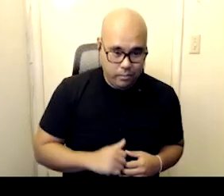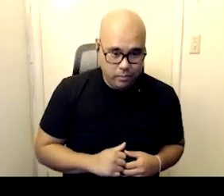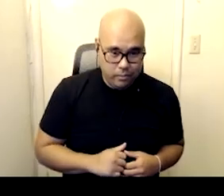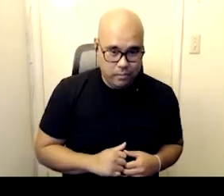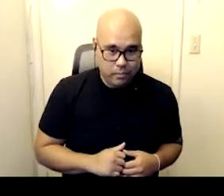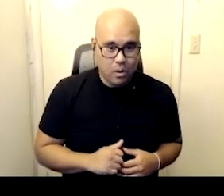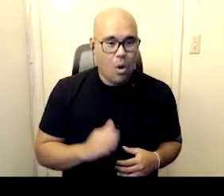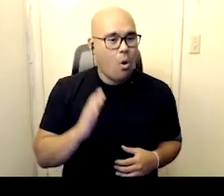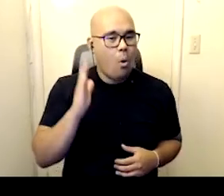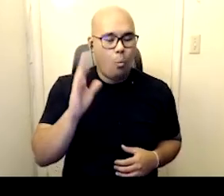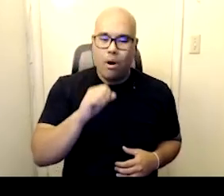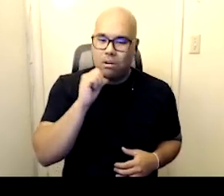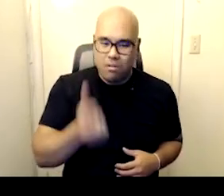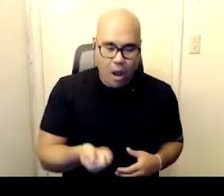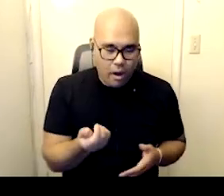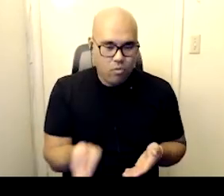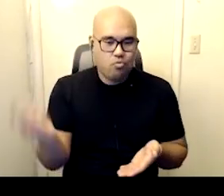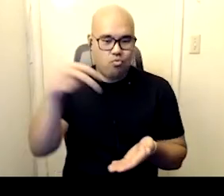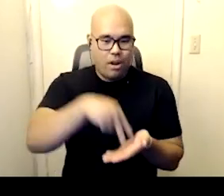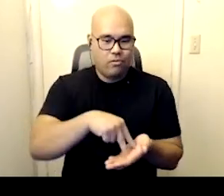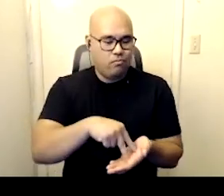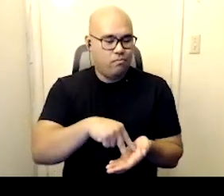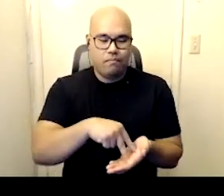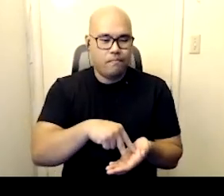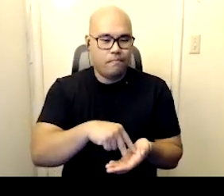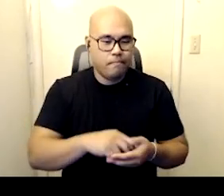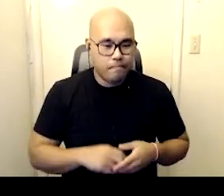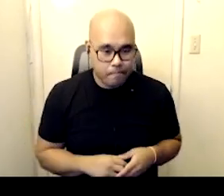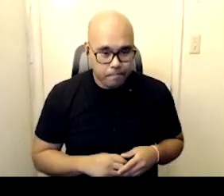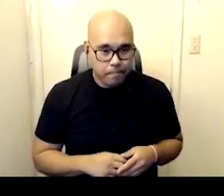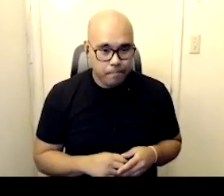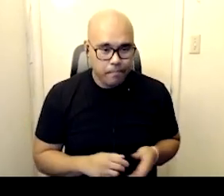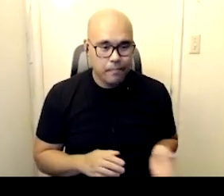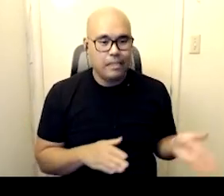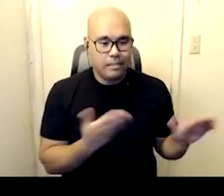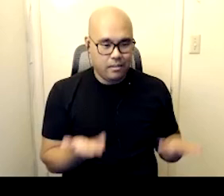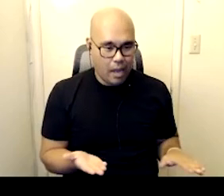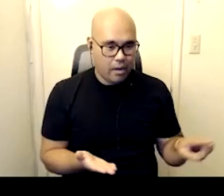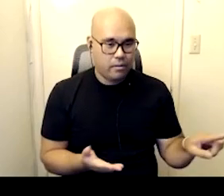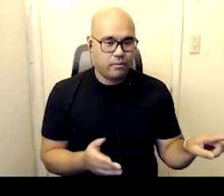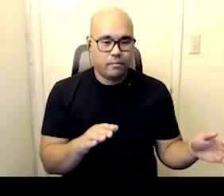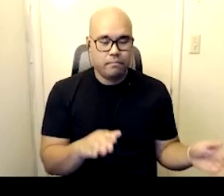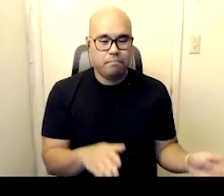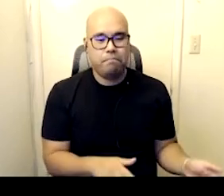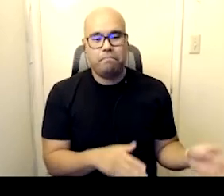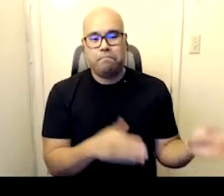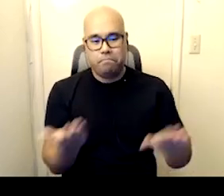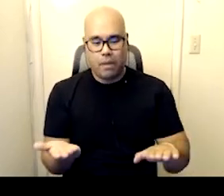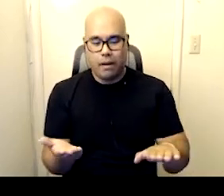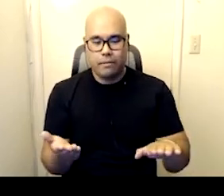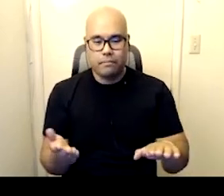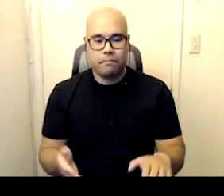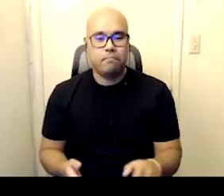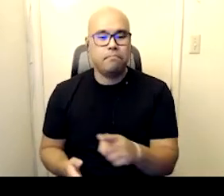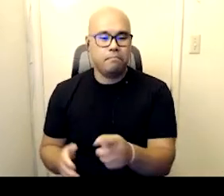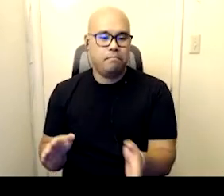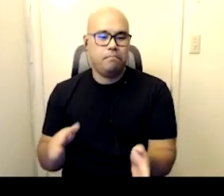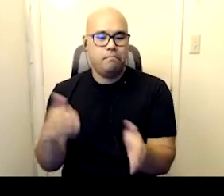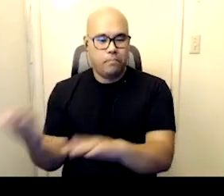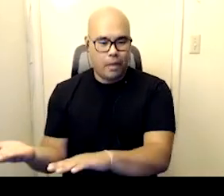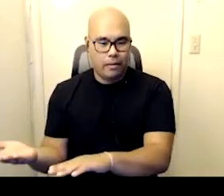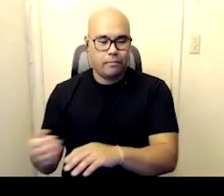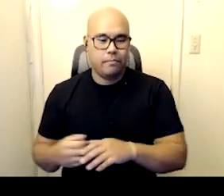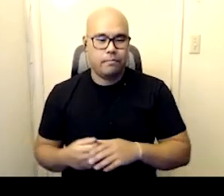would not resurrect. Dead dead,